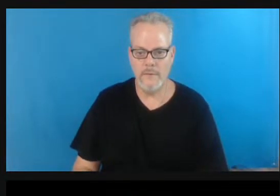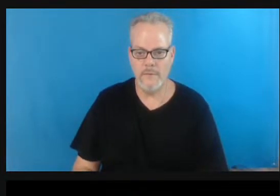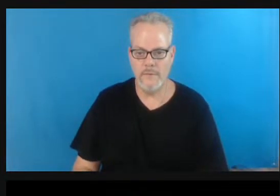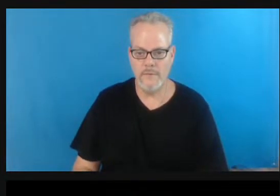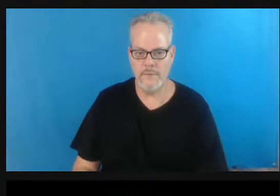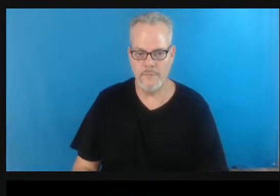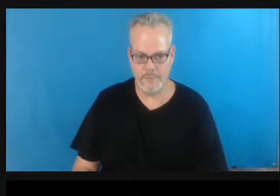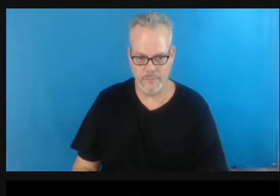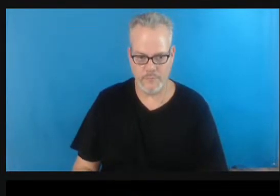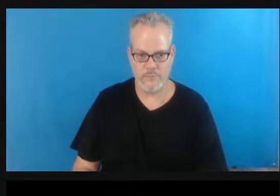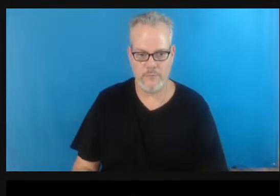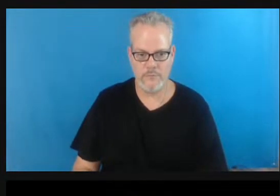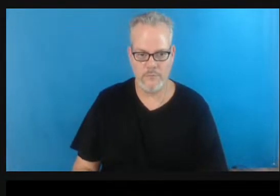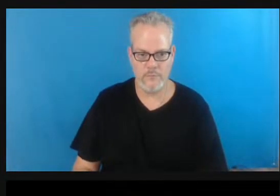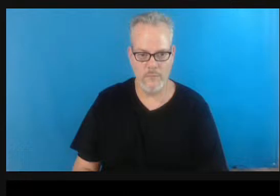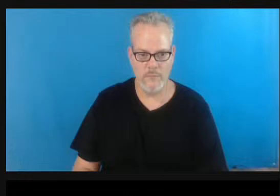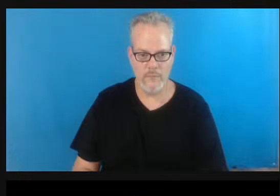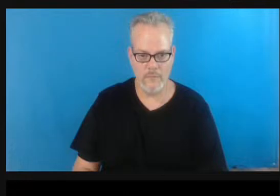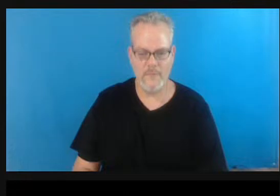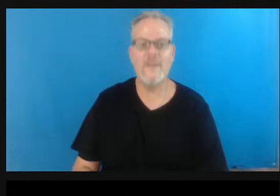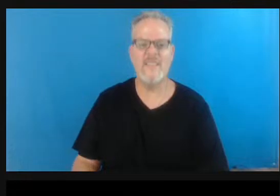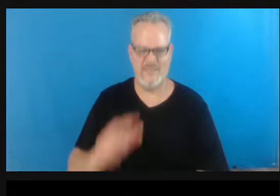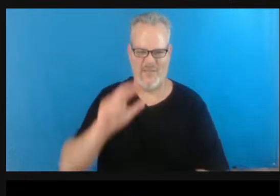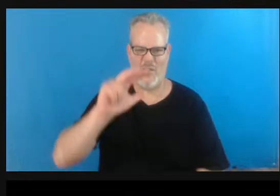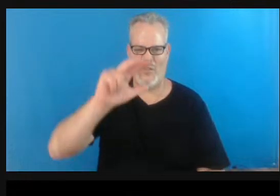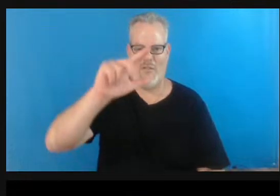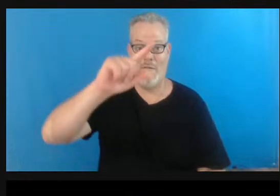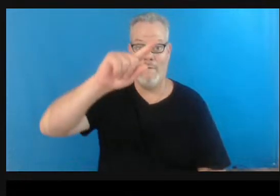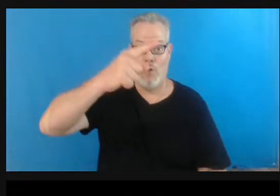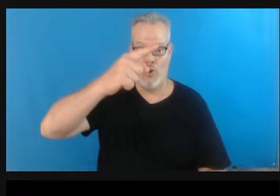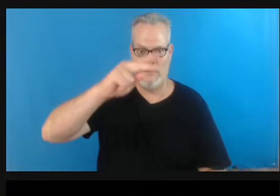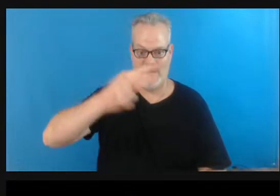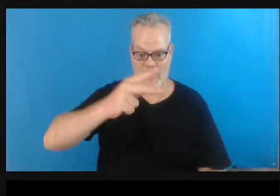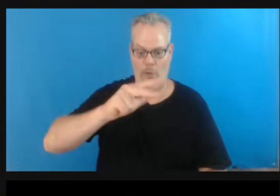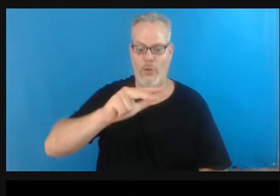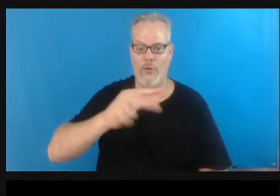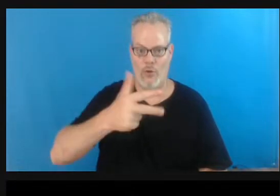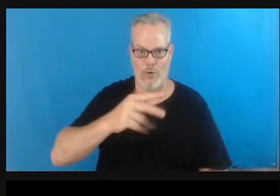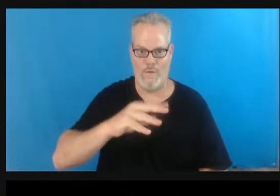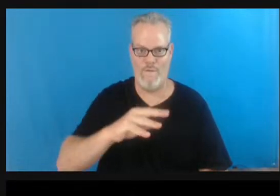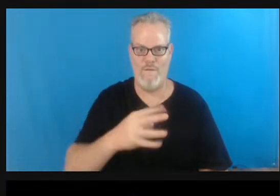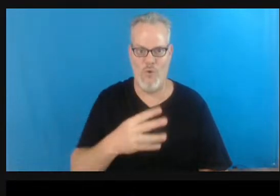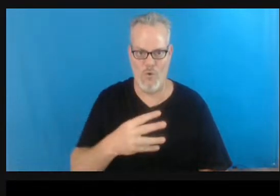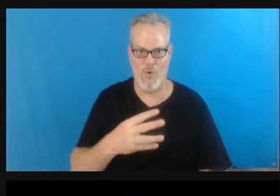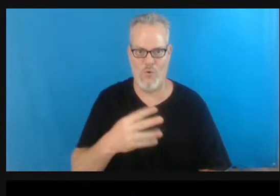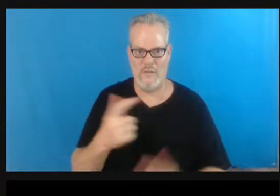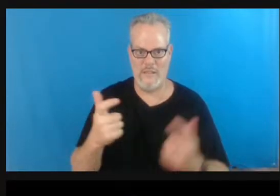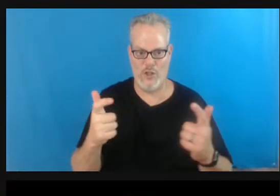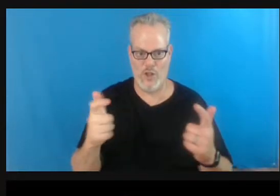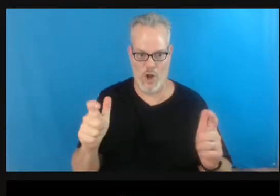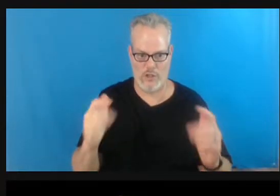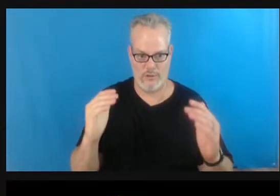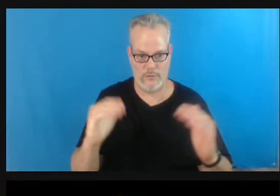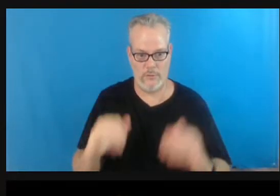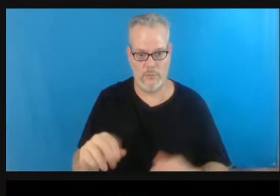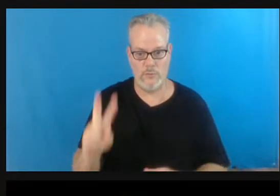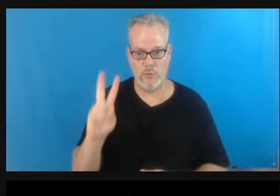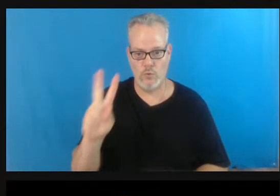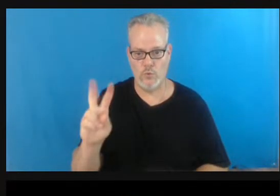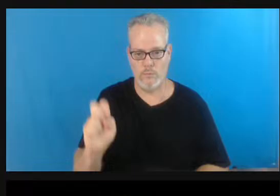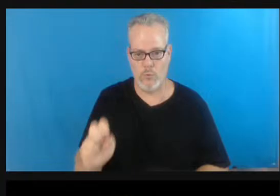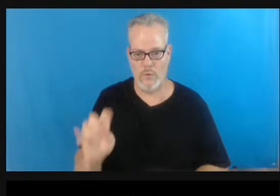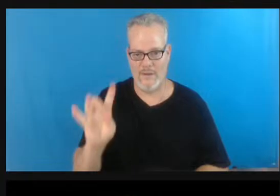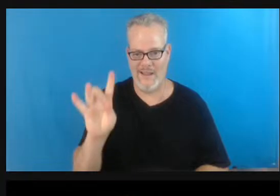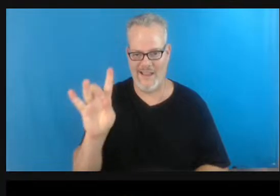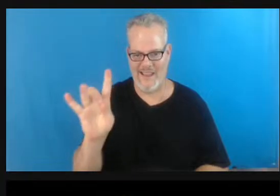There we go. Yeah, third largest there. So fourth largest. Then 2.8 here, 9